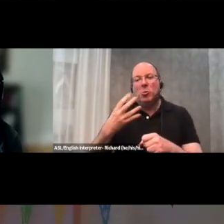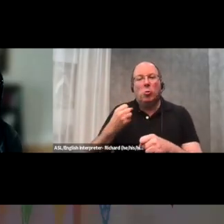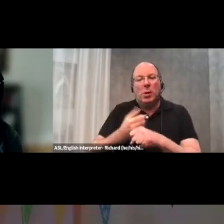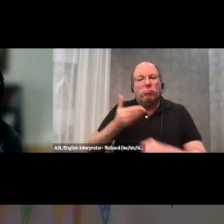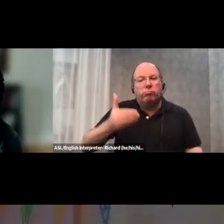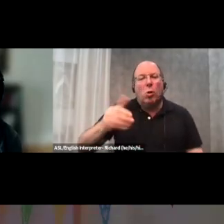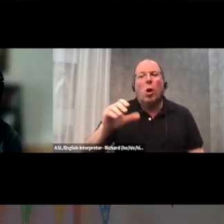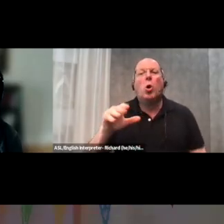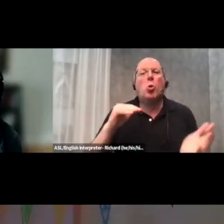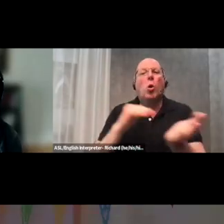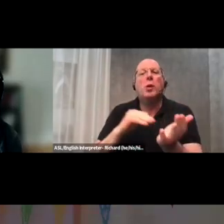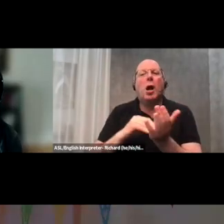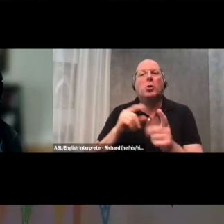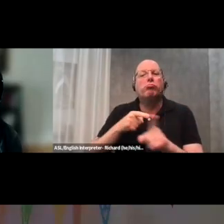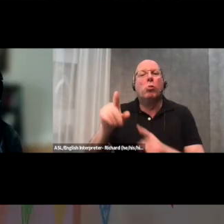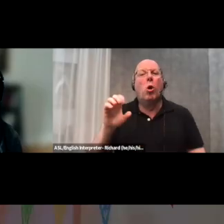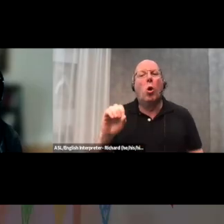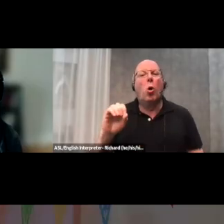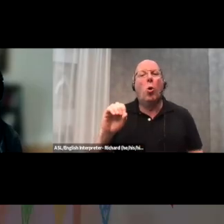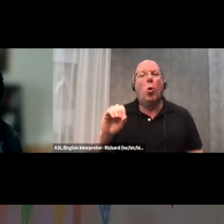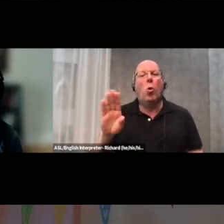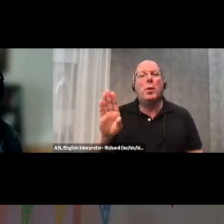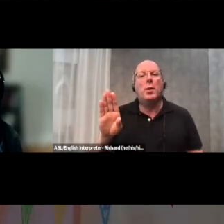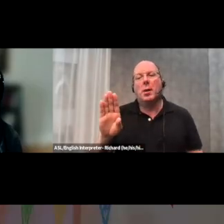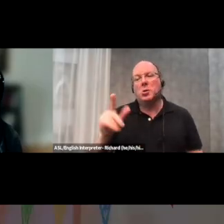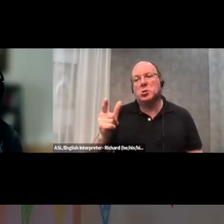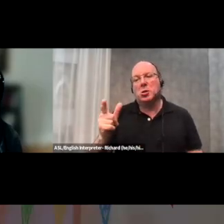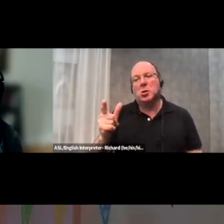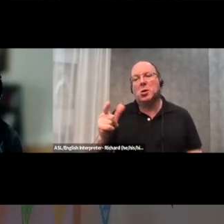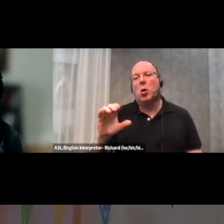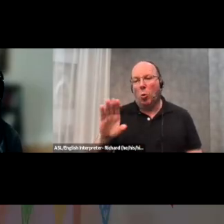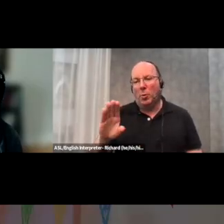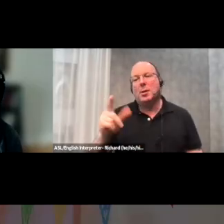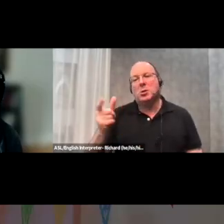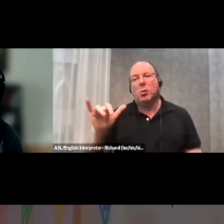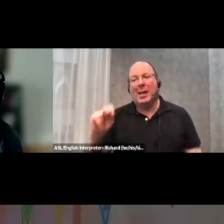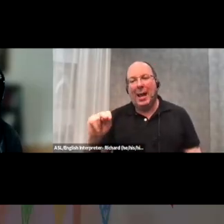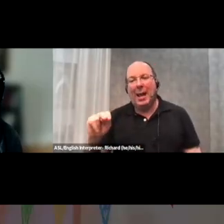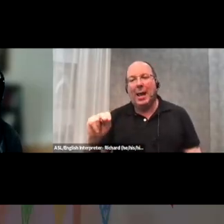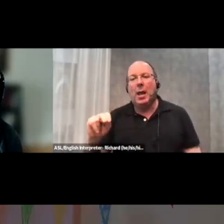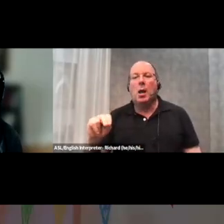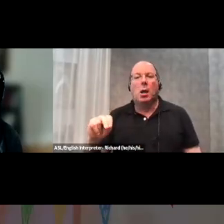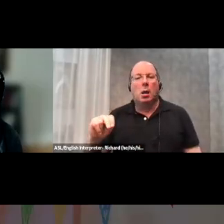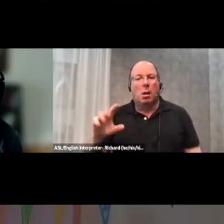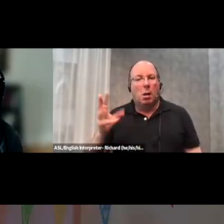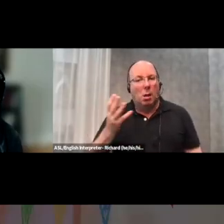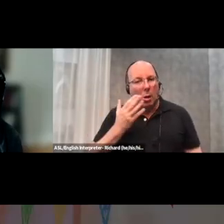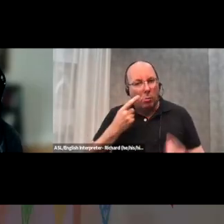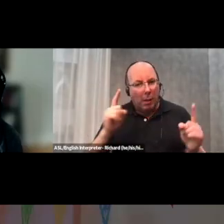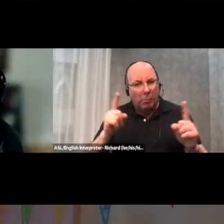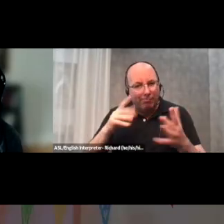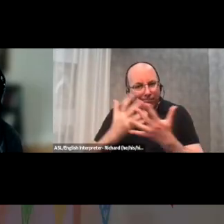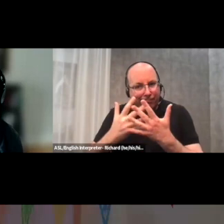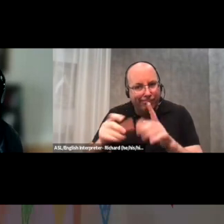OBGYN will give you recommendations, and it is a very effective way of screening for cervical cancer.